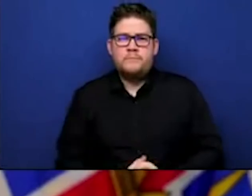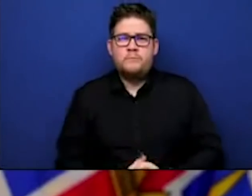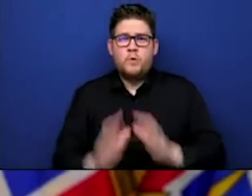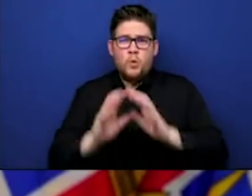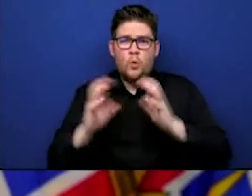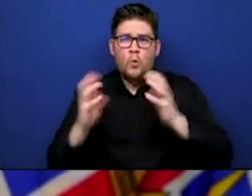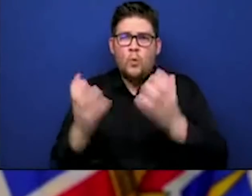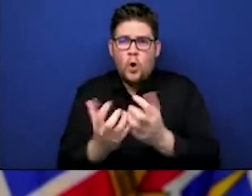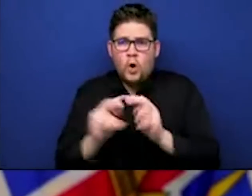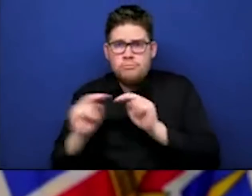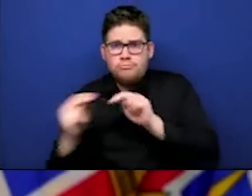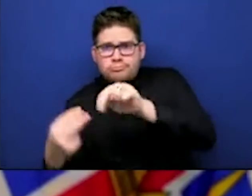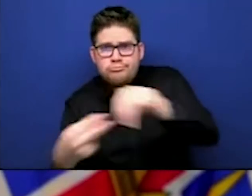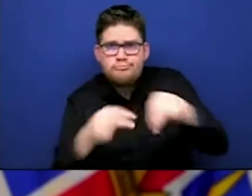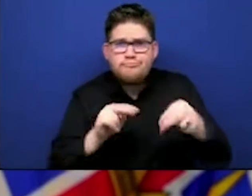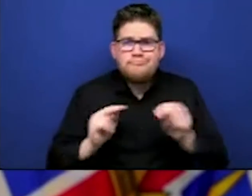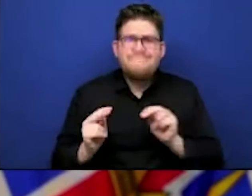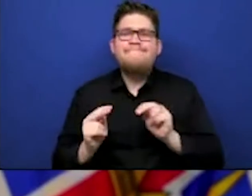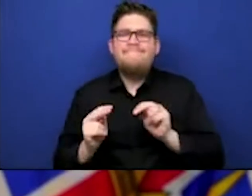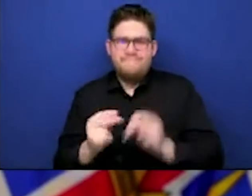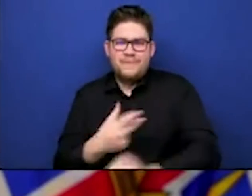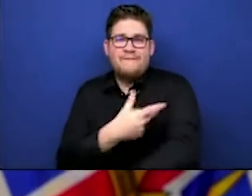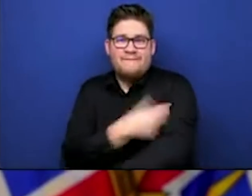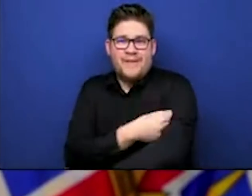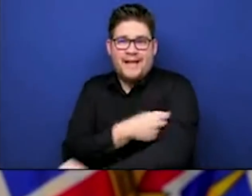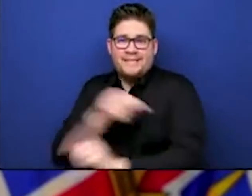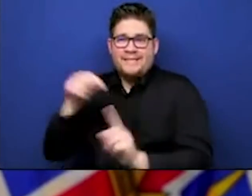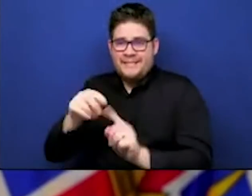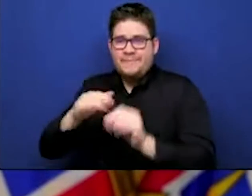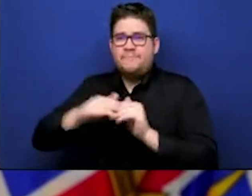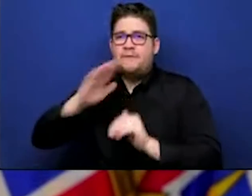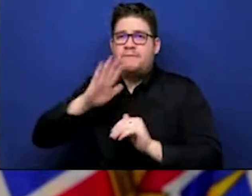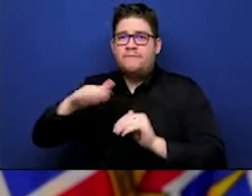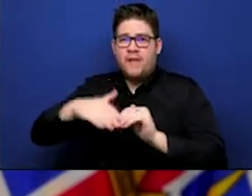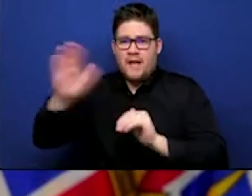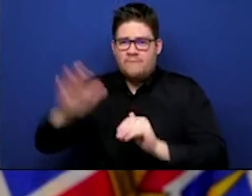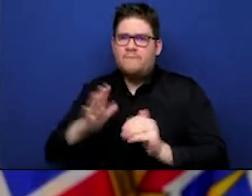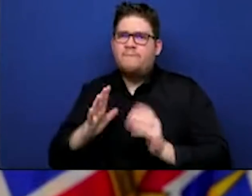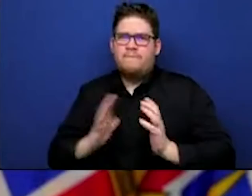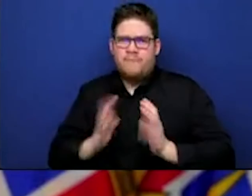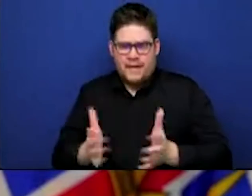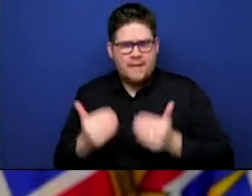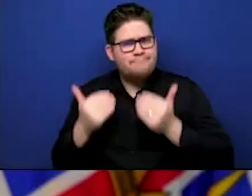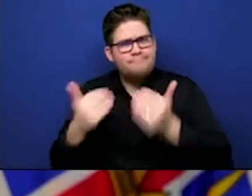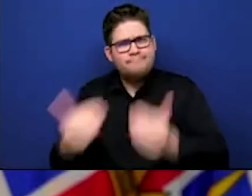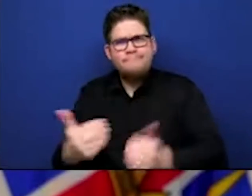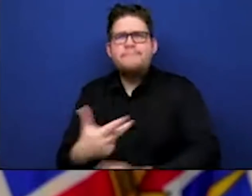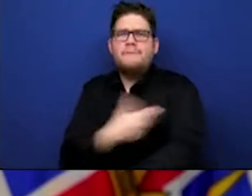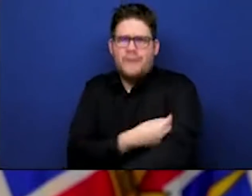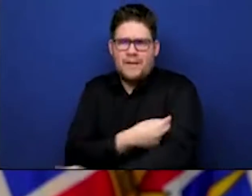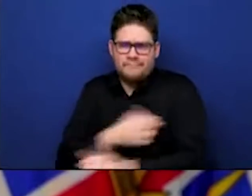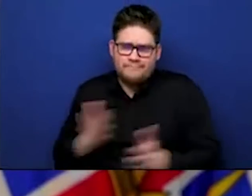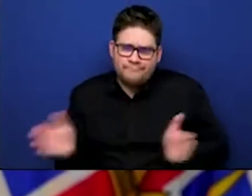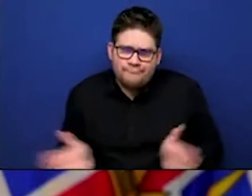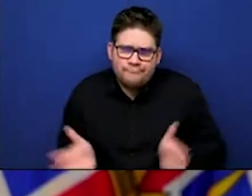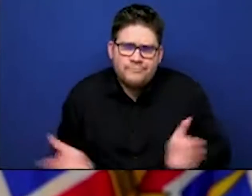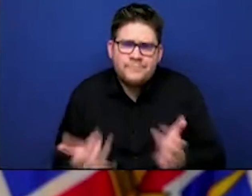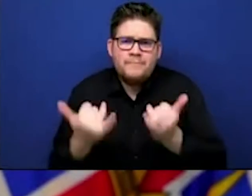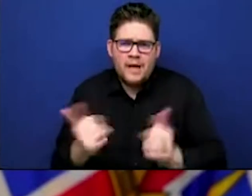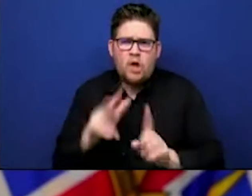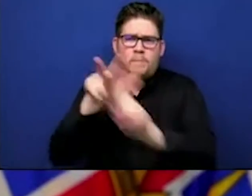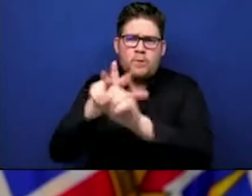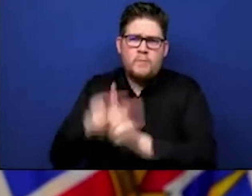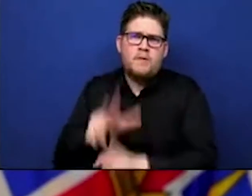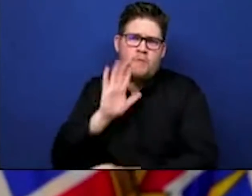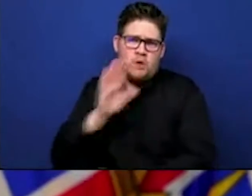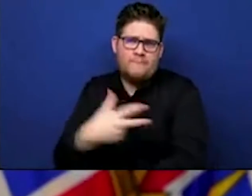than 55, I strongly encourage you to get vaccinated as soon as possible. The safety signal that we've been following